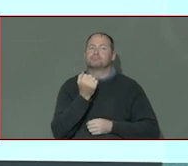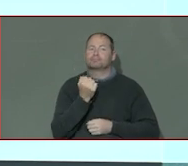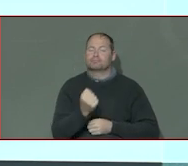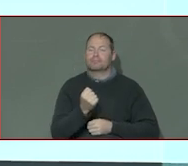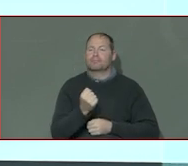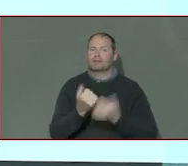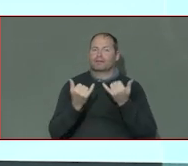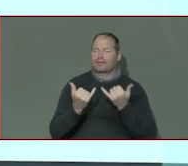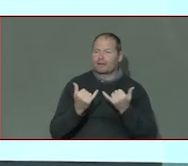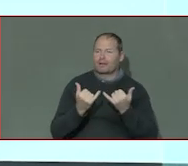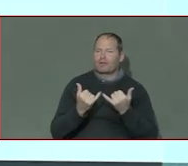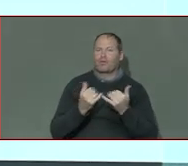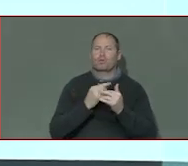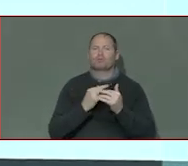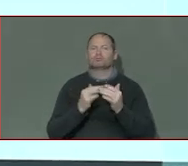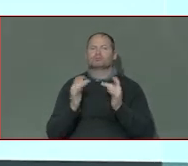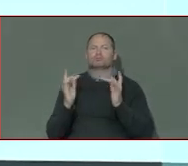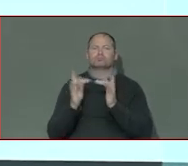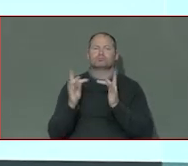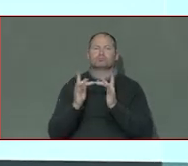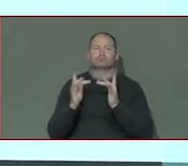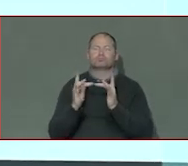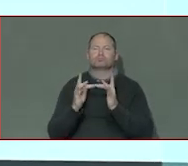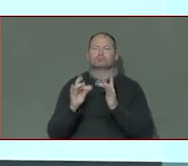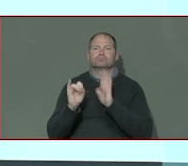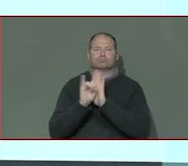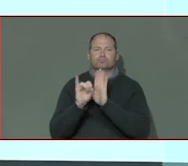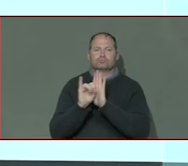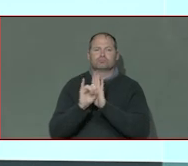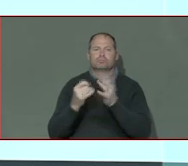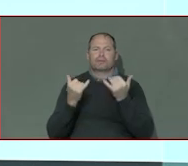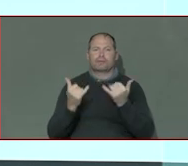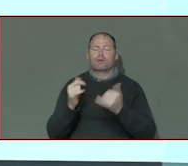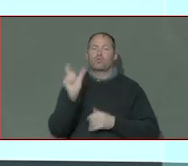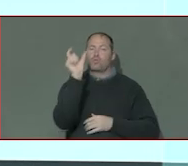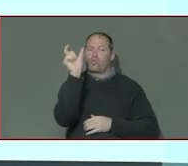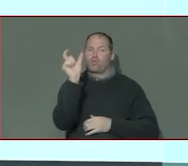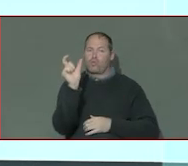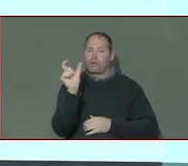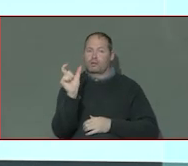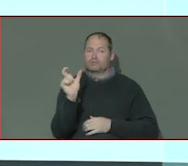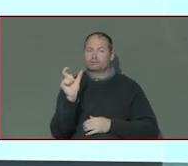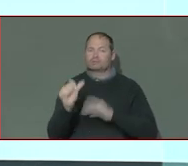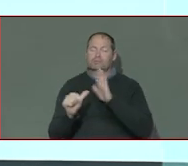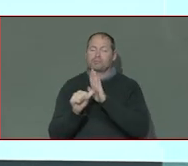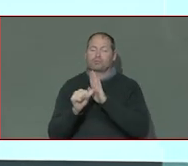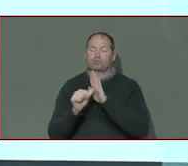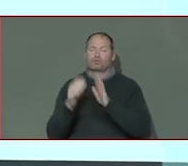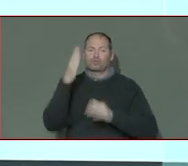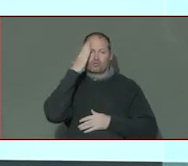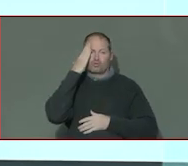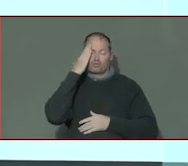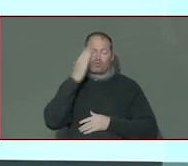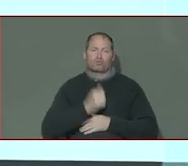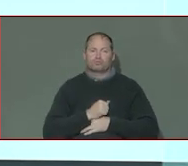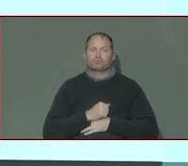to identify the receptor, but then also the biological terms here is so important. We must be